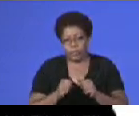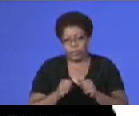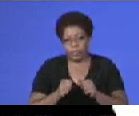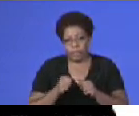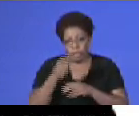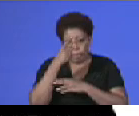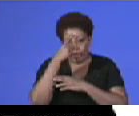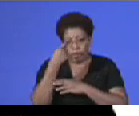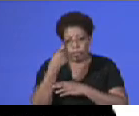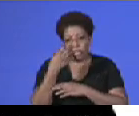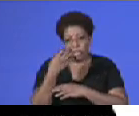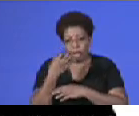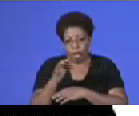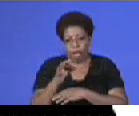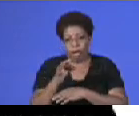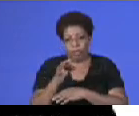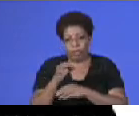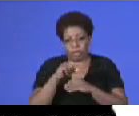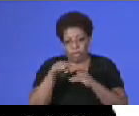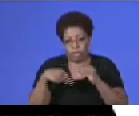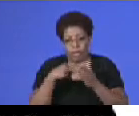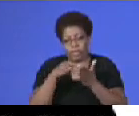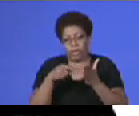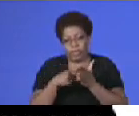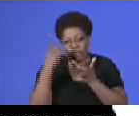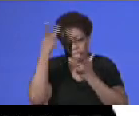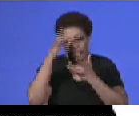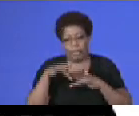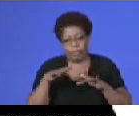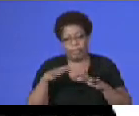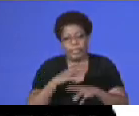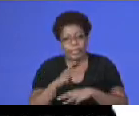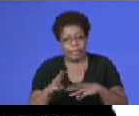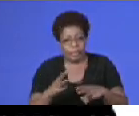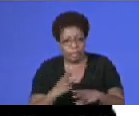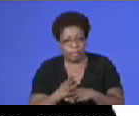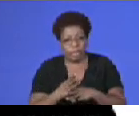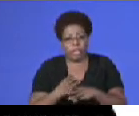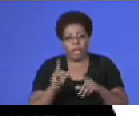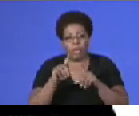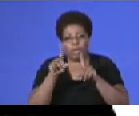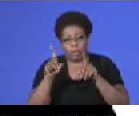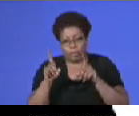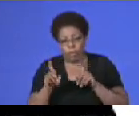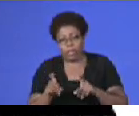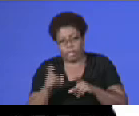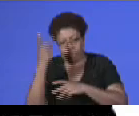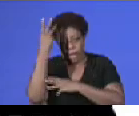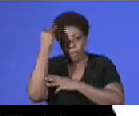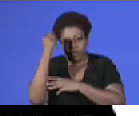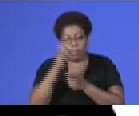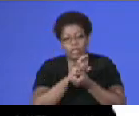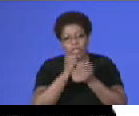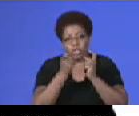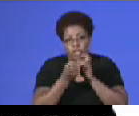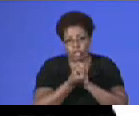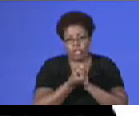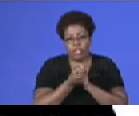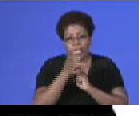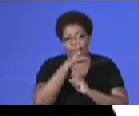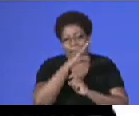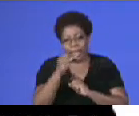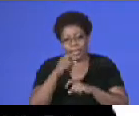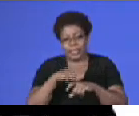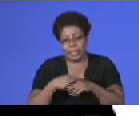due to the circumstances surrounding this pandemic. We asked the Prime Minister about those changes, including the mandatory curfews